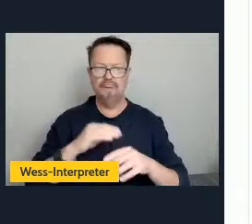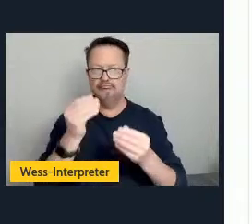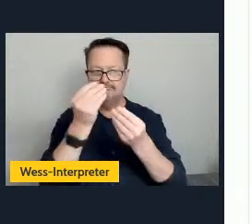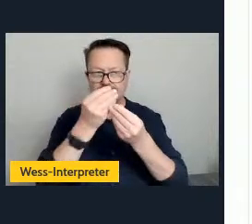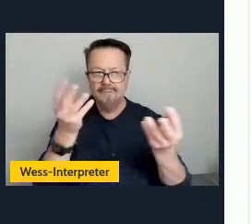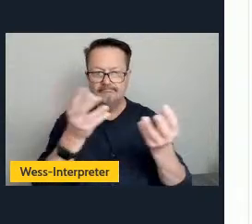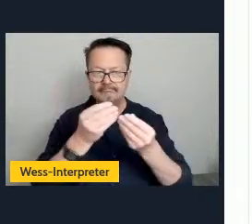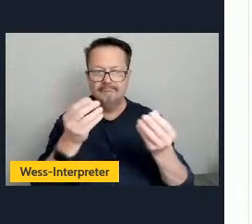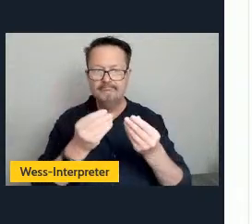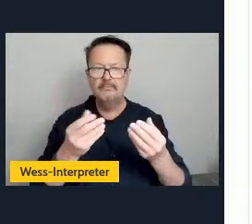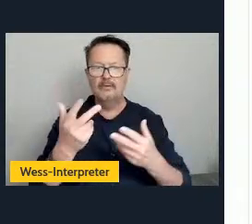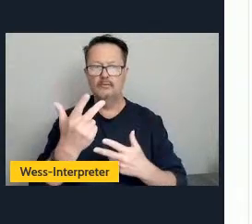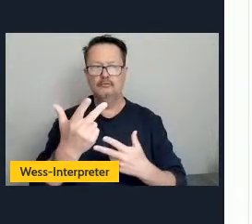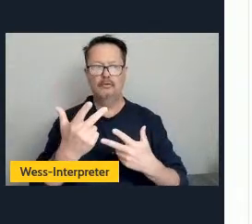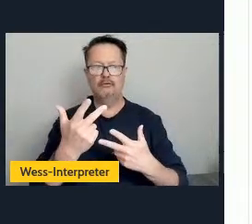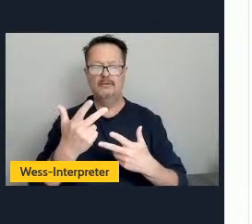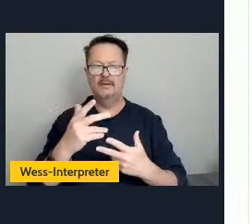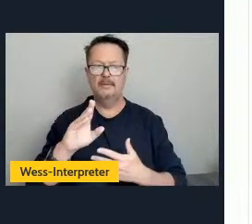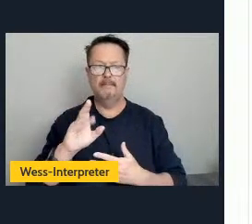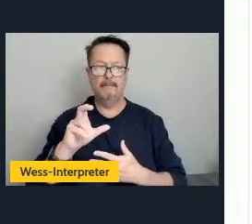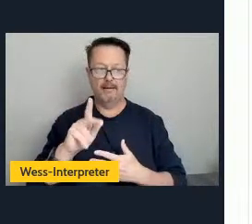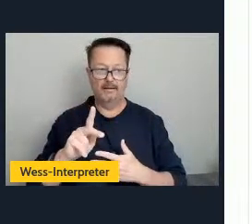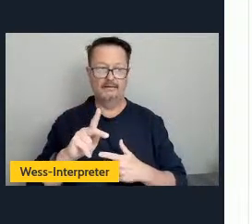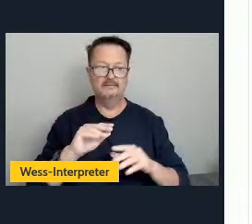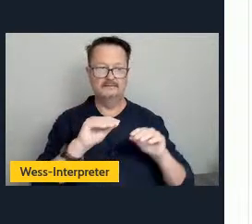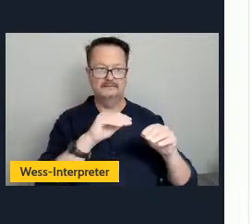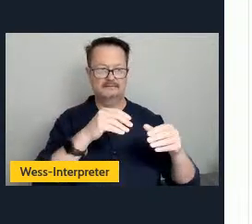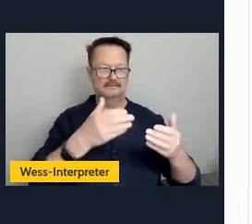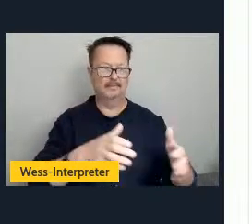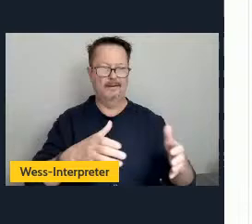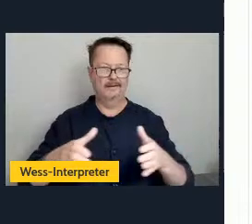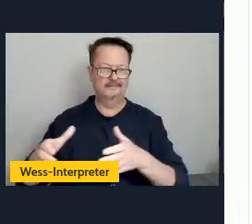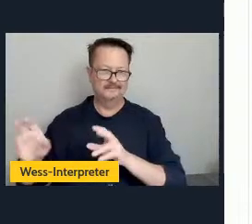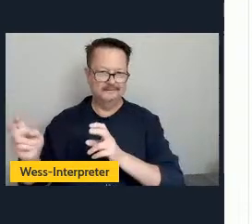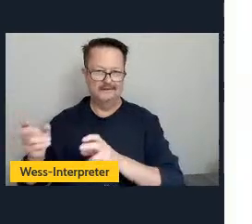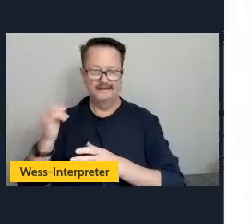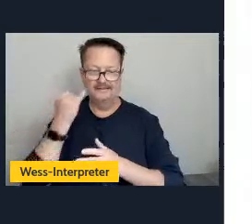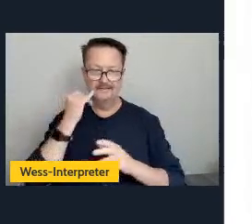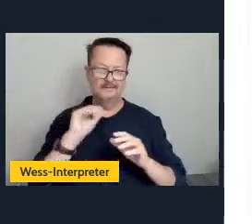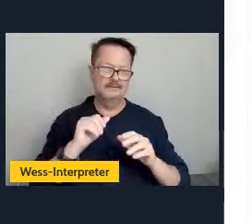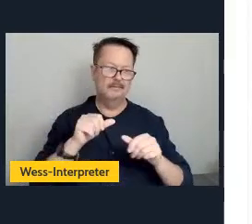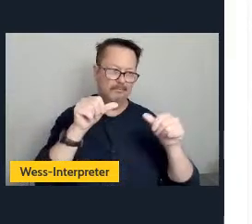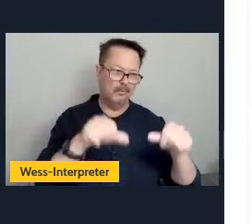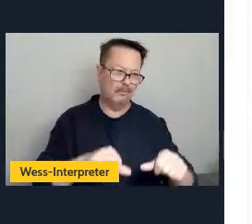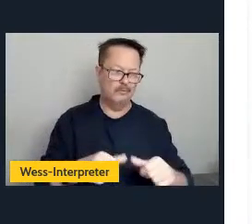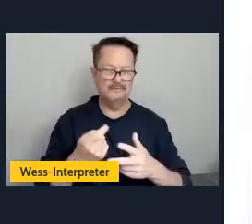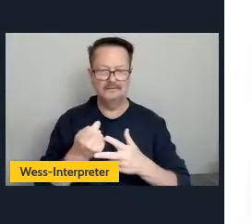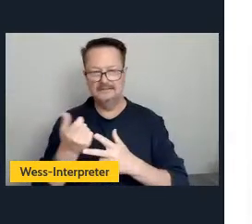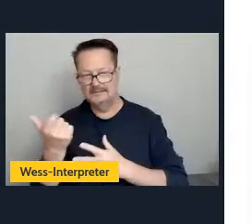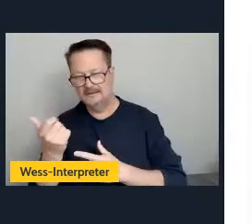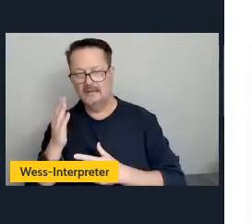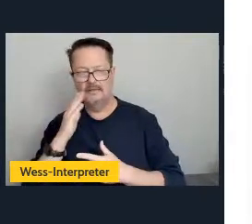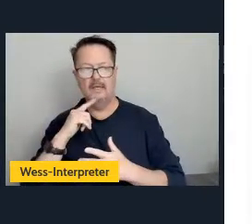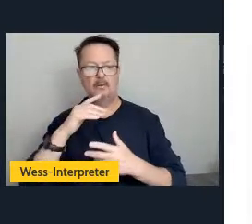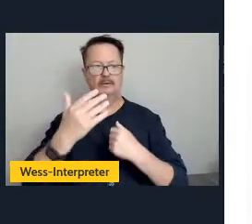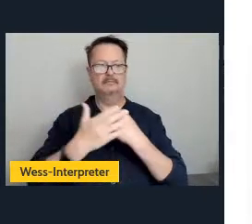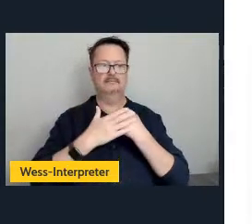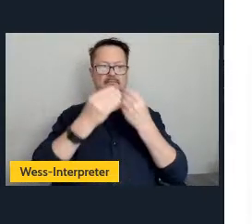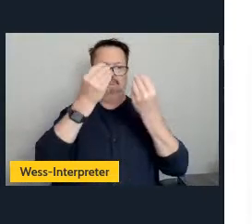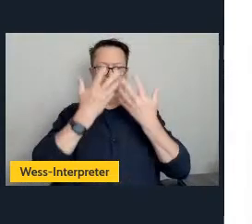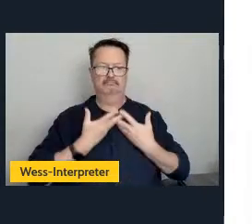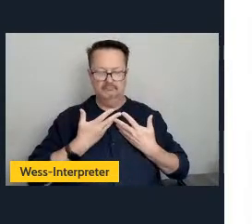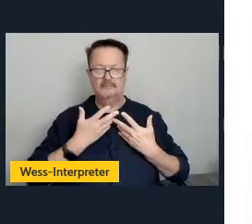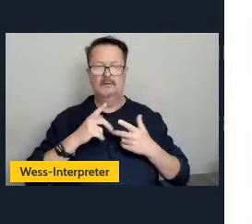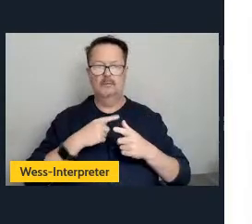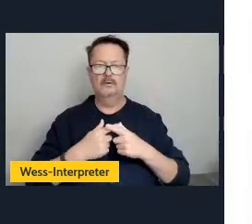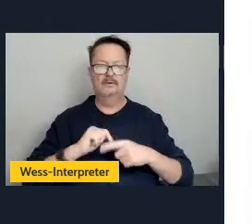S3 bucket. So if an item is put, post, or deleted, we will get some notification, and we will set up the event type